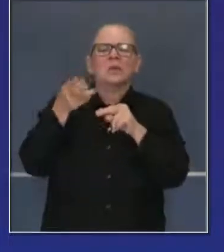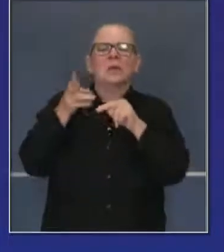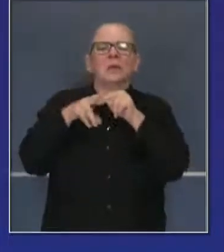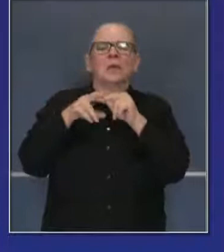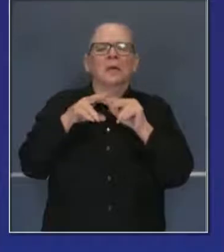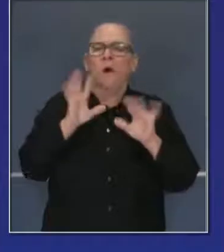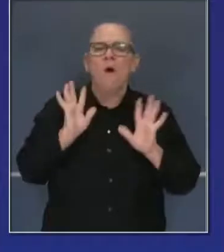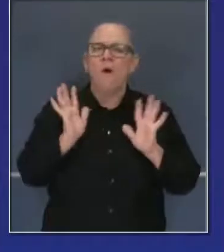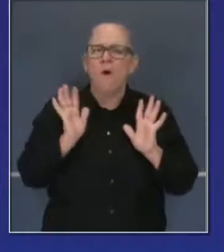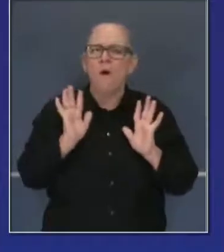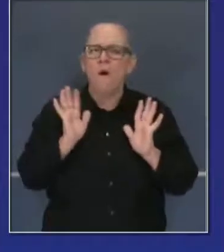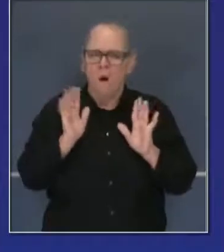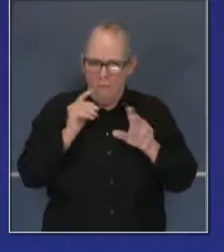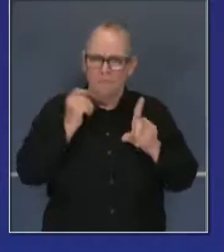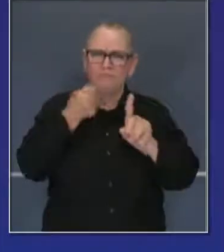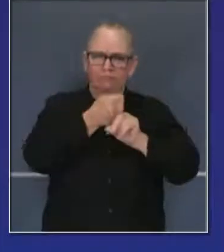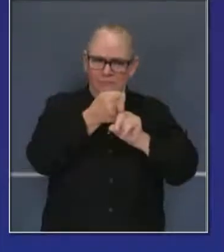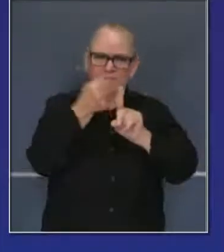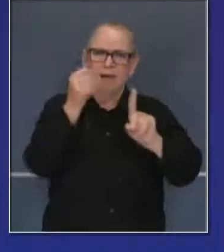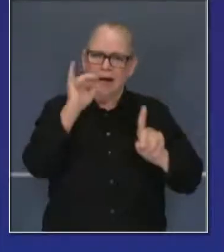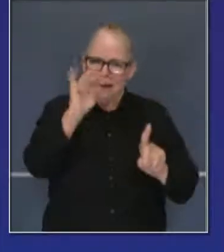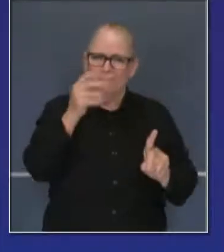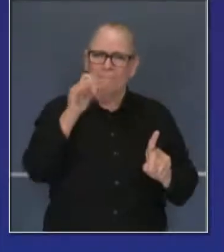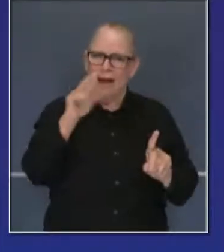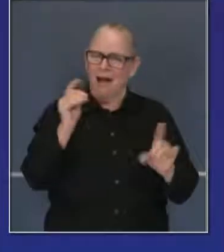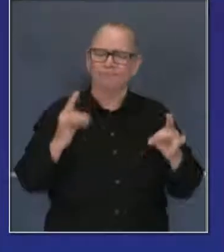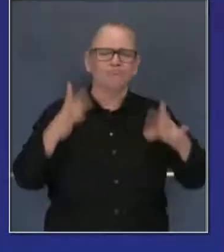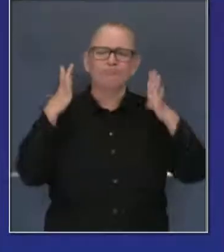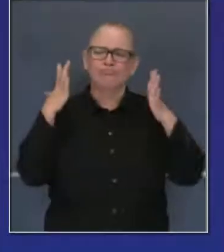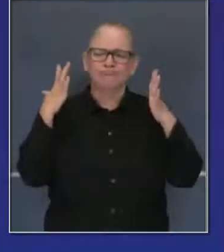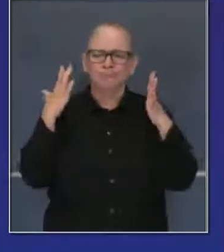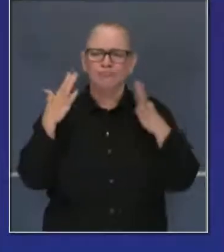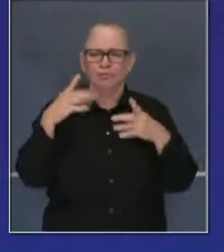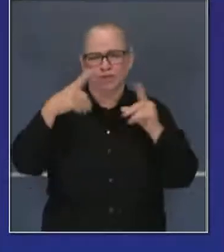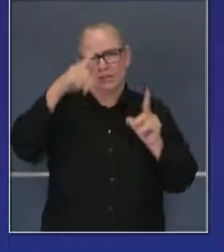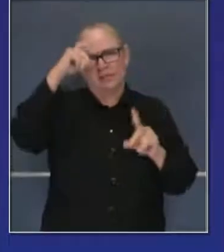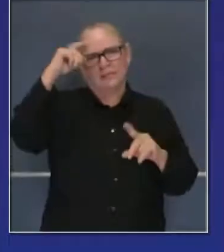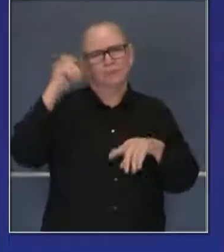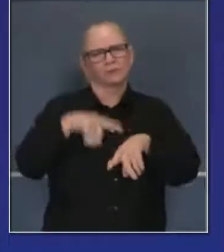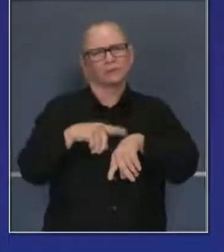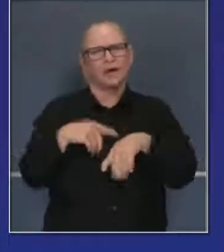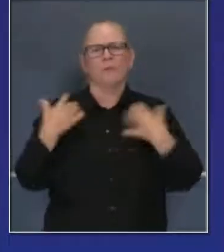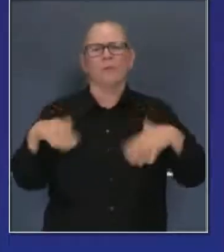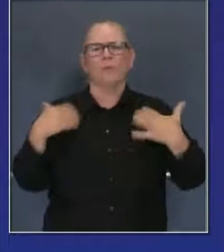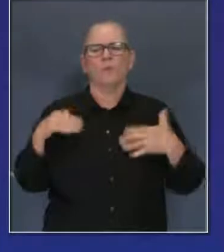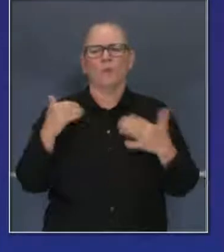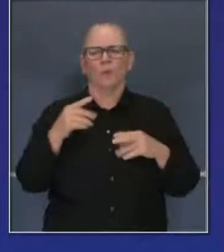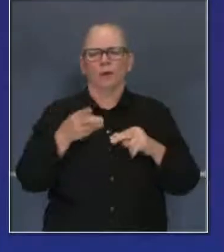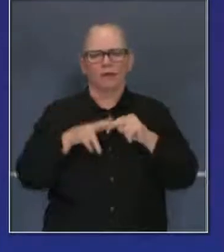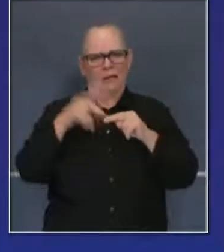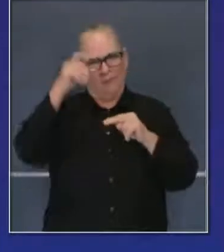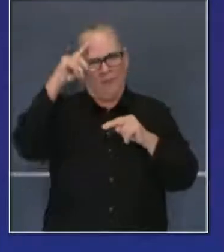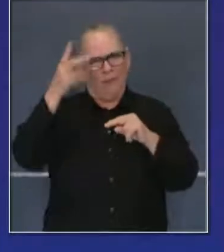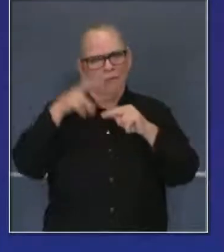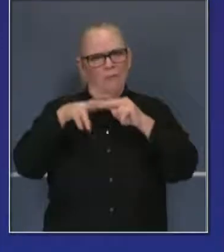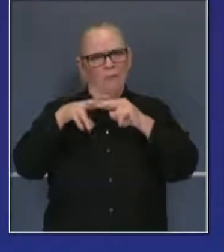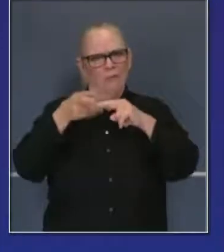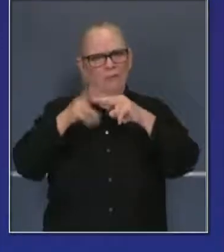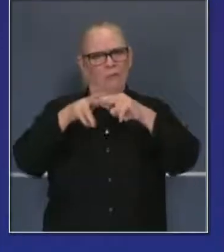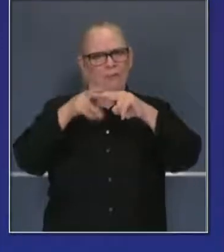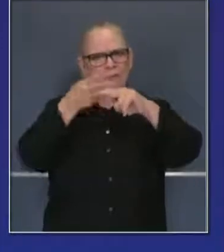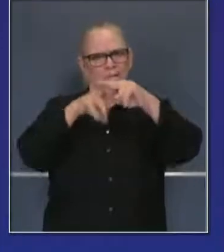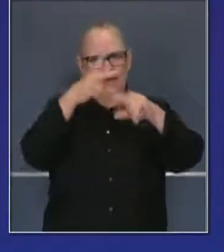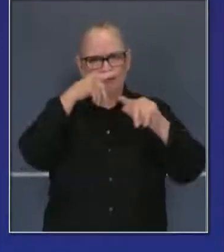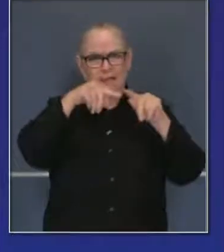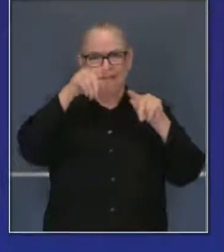impactful. Average temperatures in the state of California during these summer months increasing over the last number of decades. This is